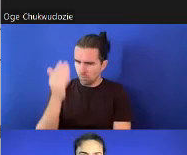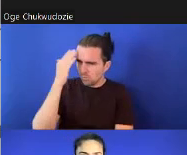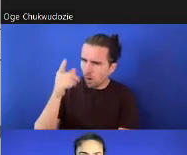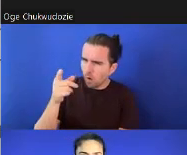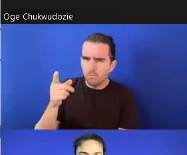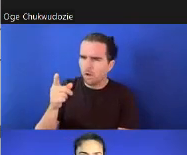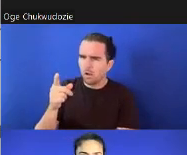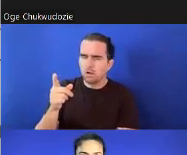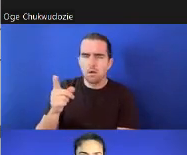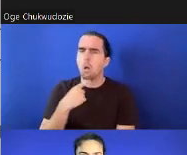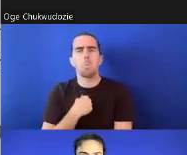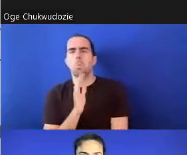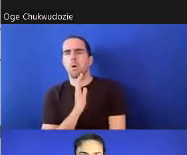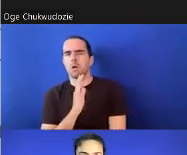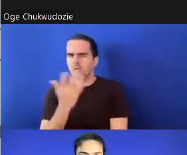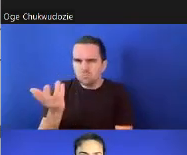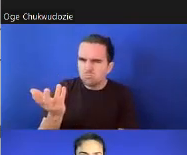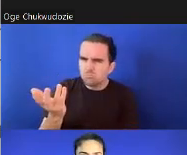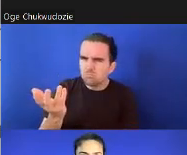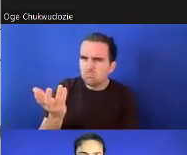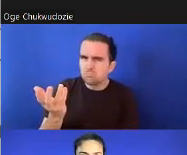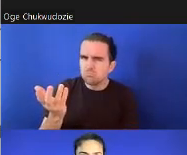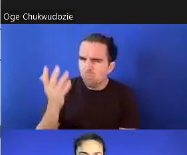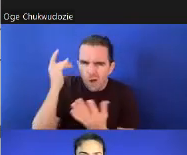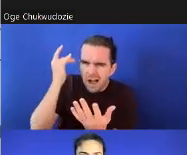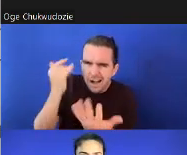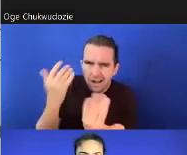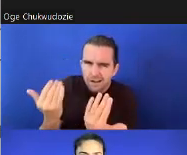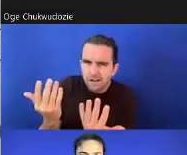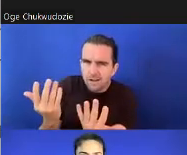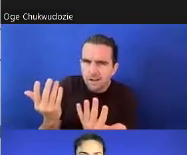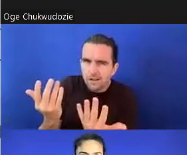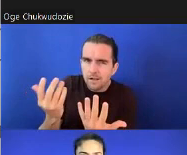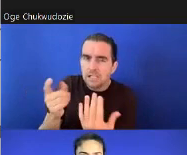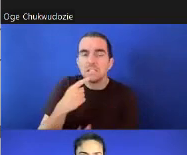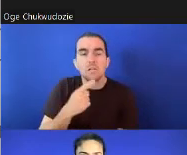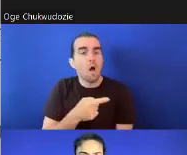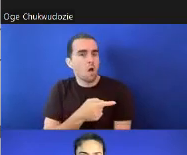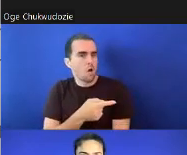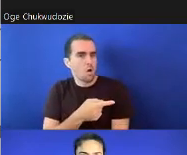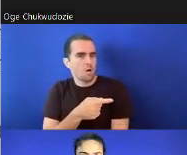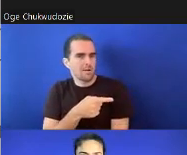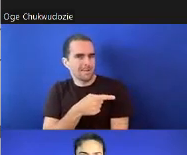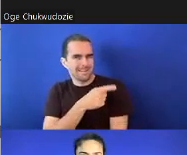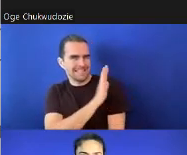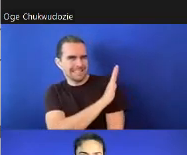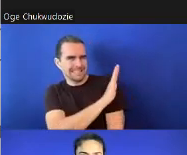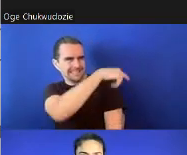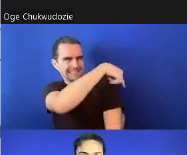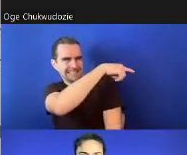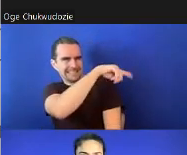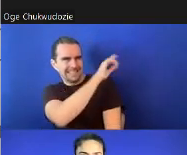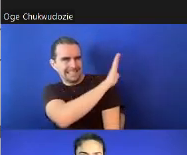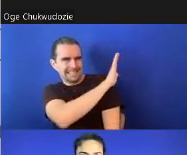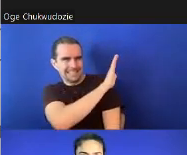up a mechanism for the whole community, and the adults will drive away the children and say, no, this is not for you. So we had to go back